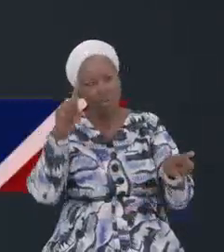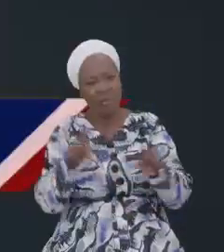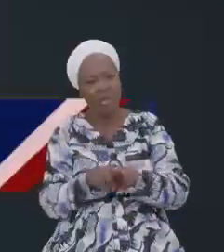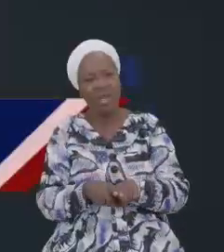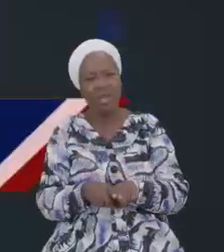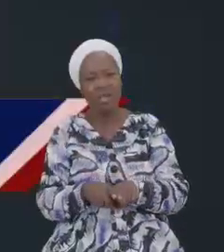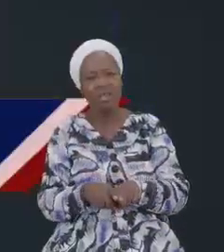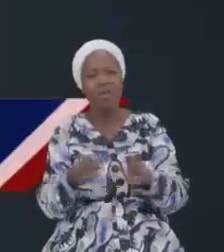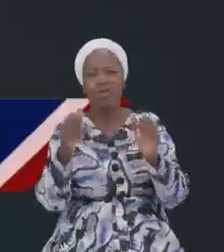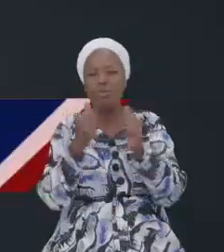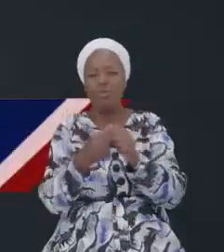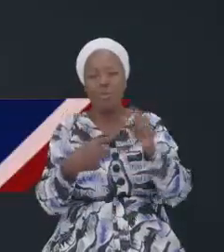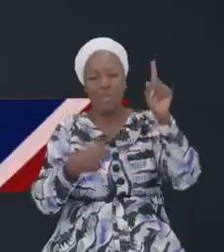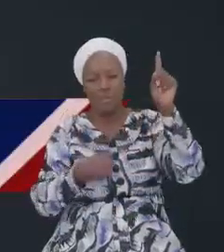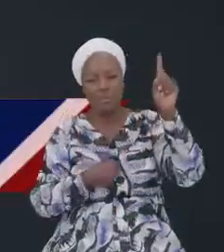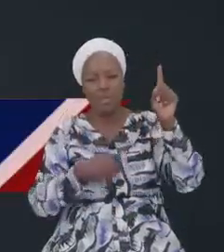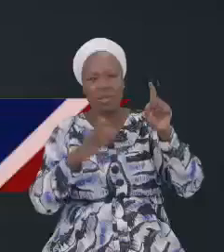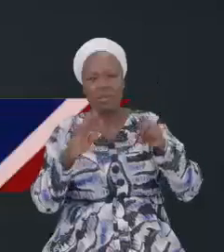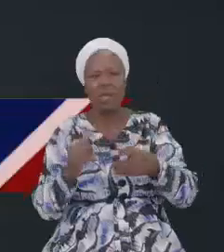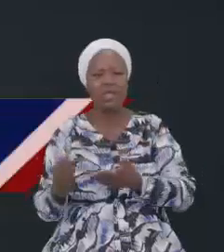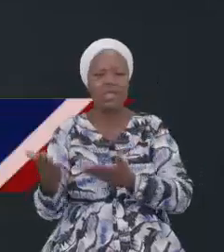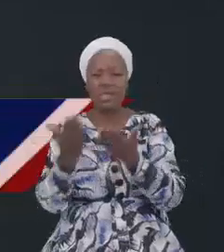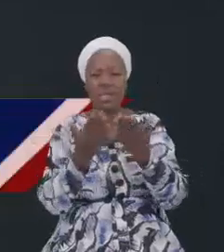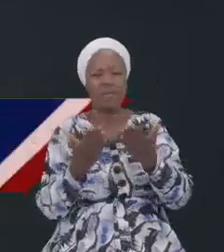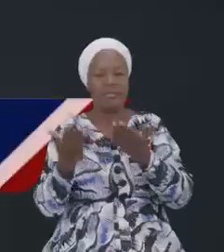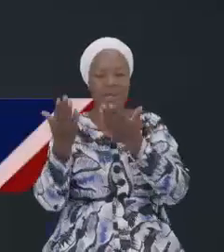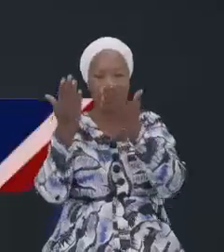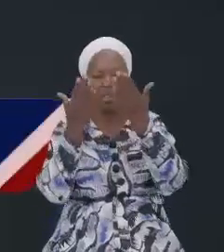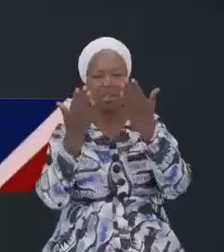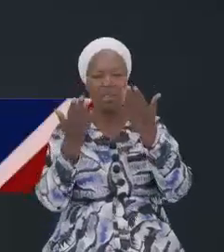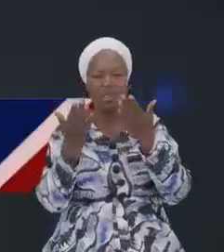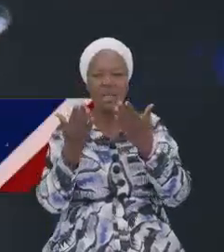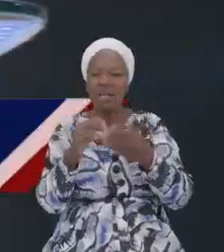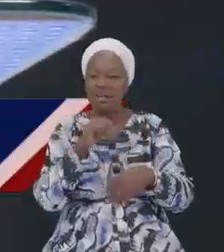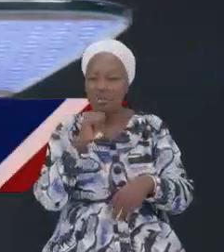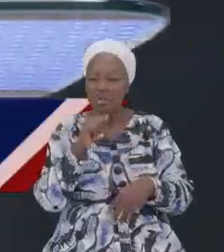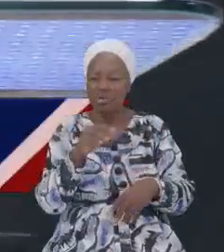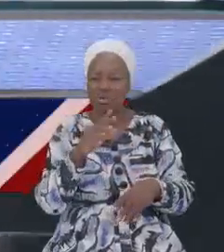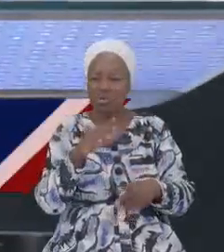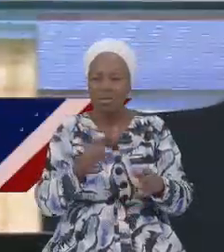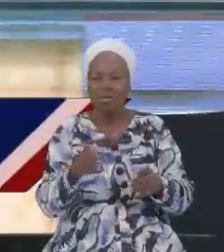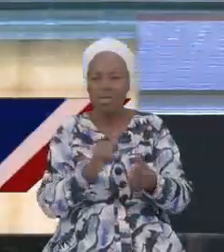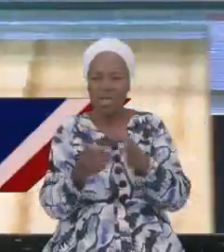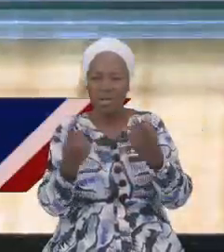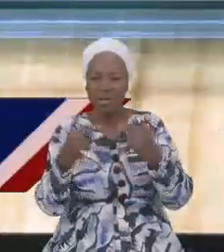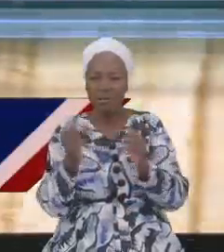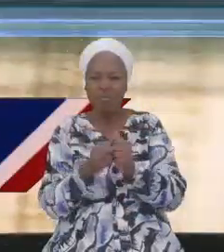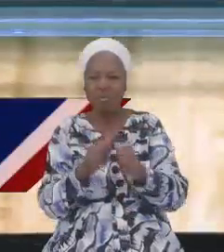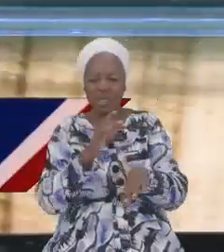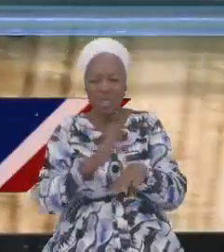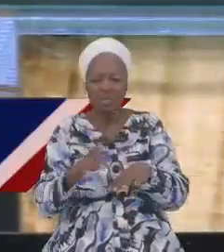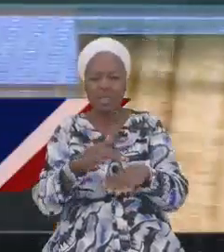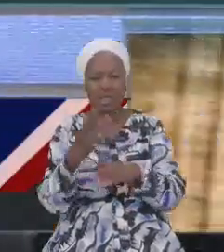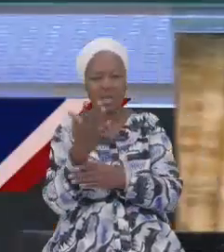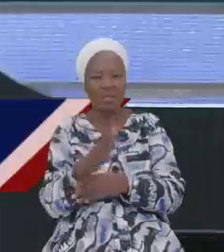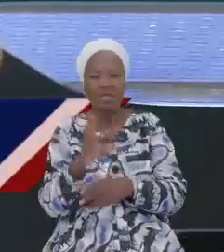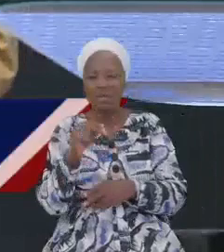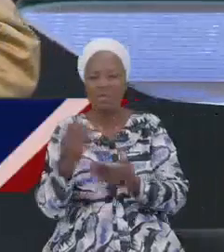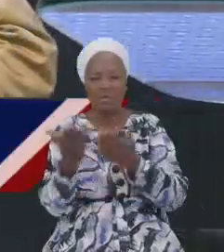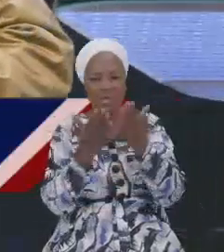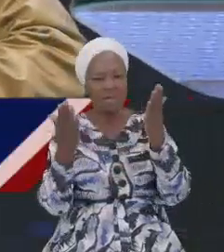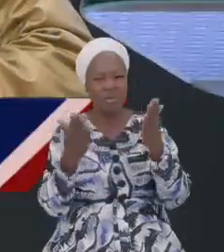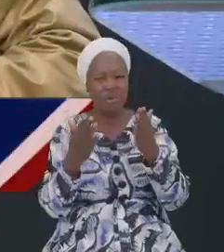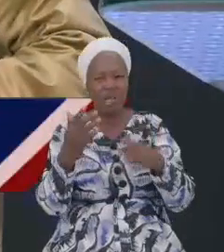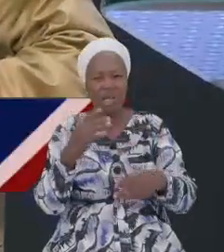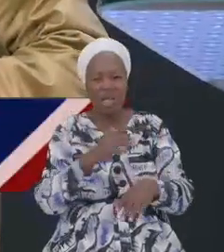a covenant with me by sacrifice. Not those who come with empty hands, no sacrifice,